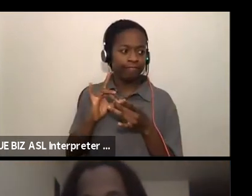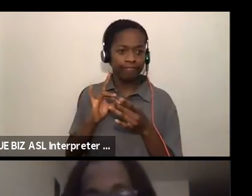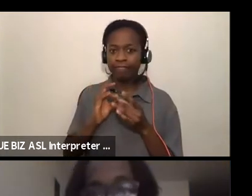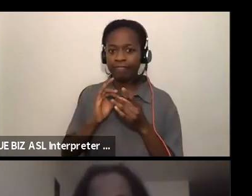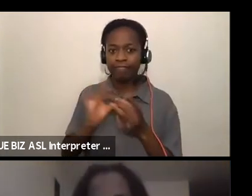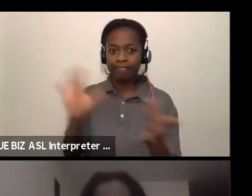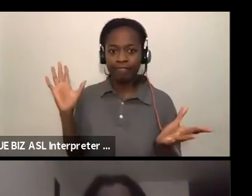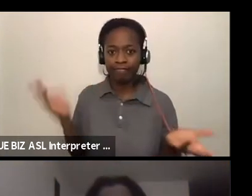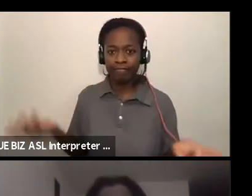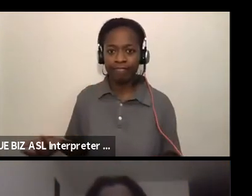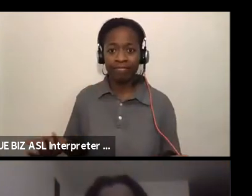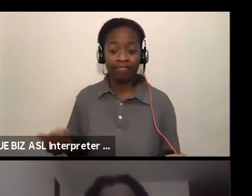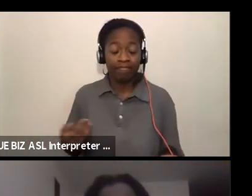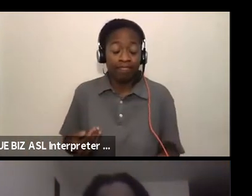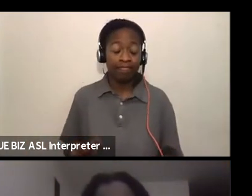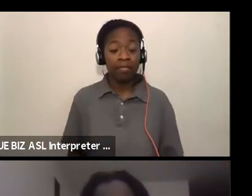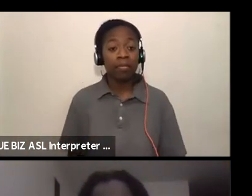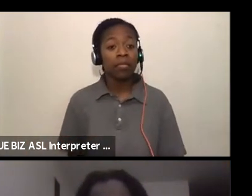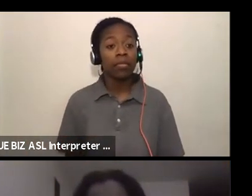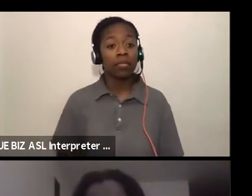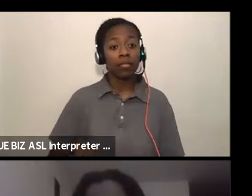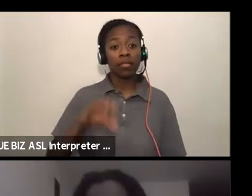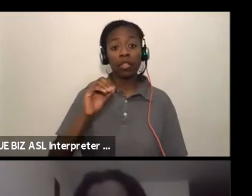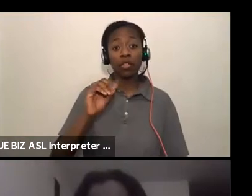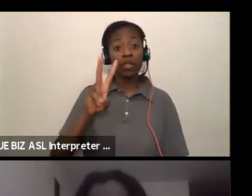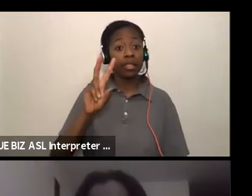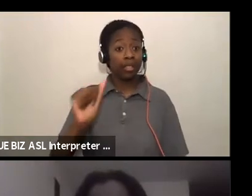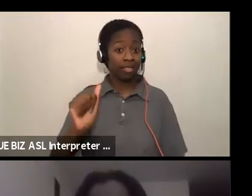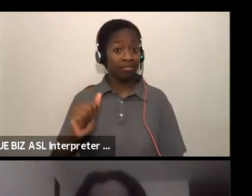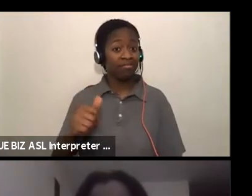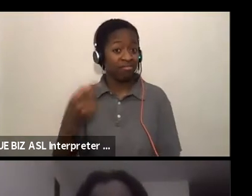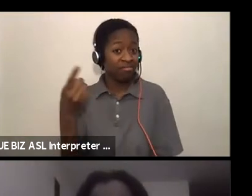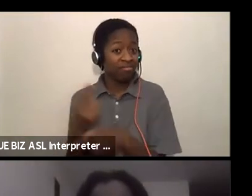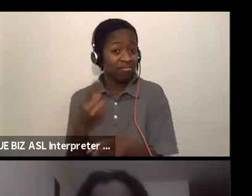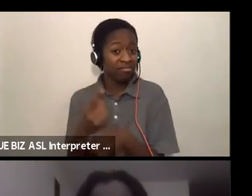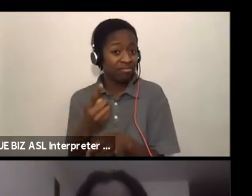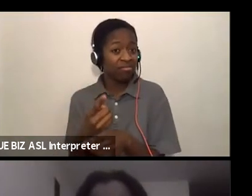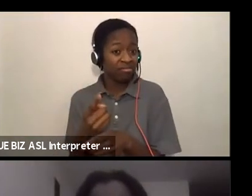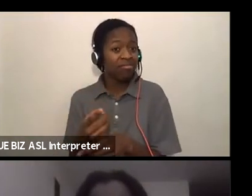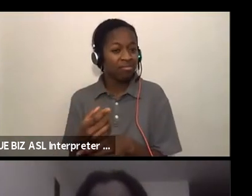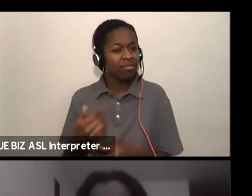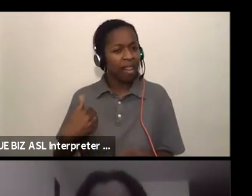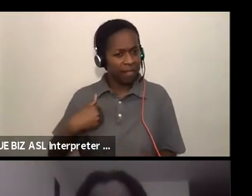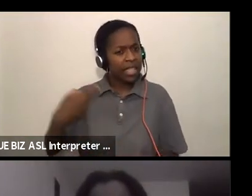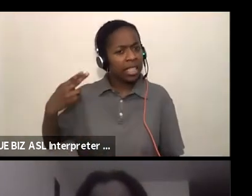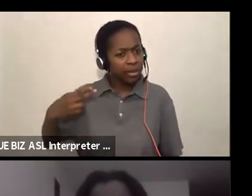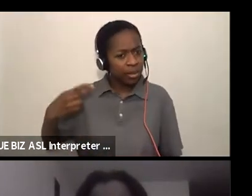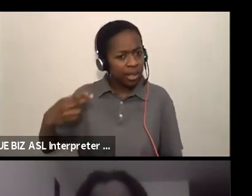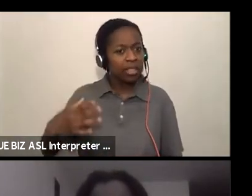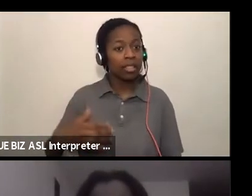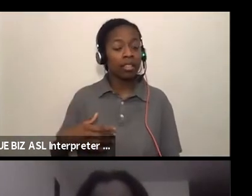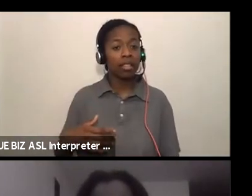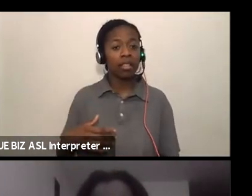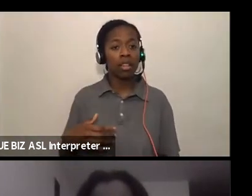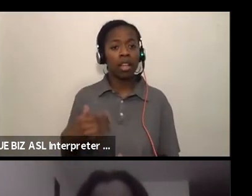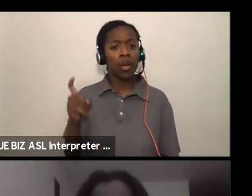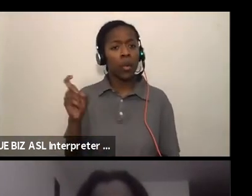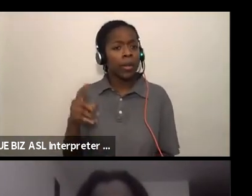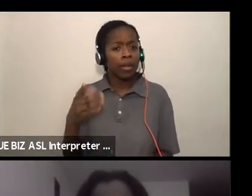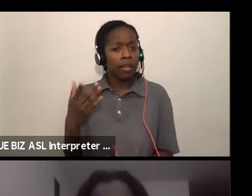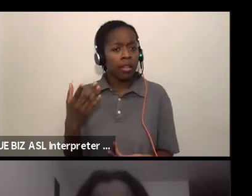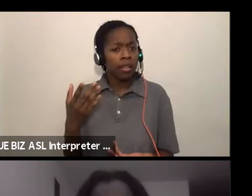I don't know. Any other thoughts? but that you're right. I mean, there is, I mean, knowing what we know, there is a history of, I mean, the question of what is theater